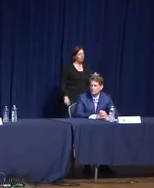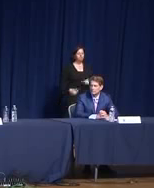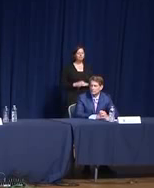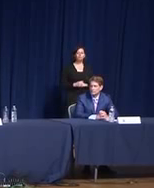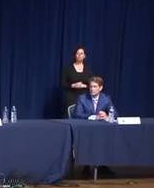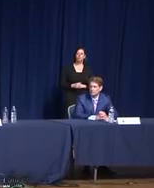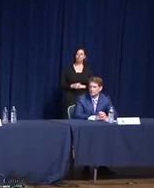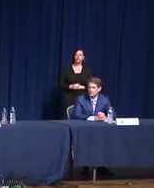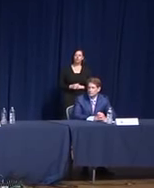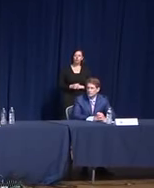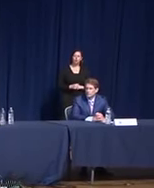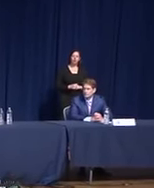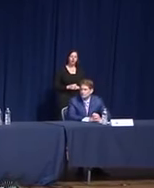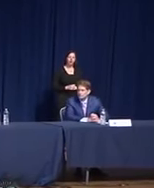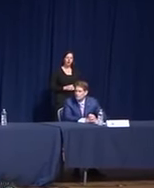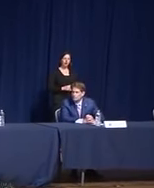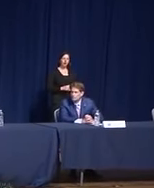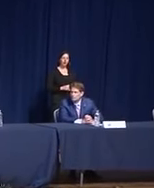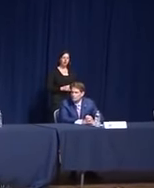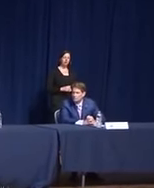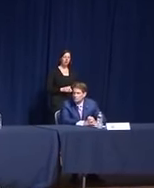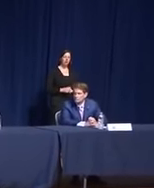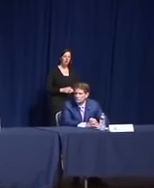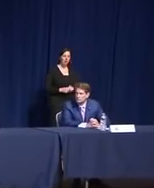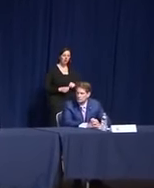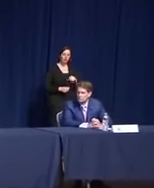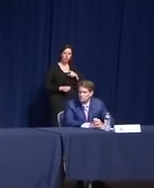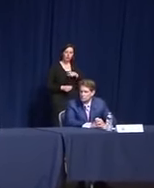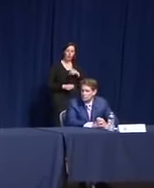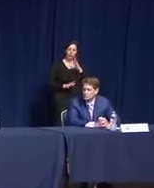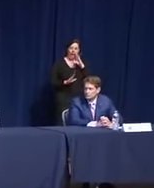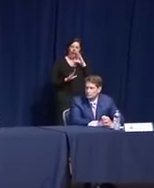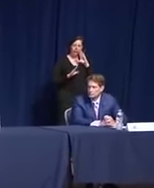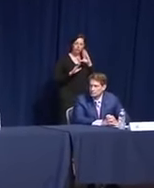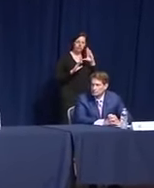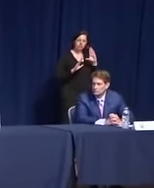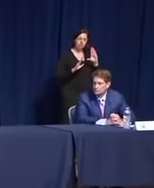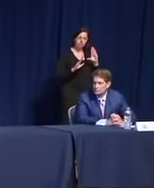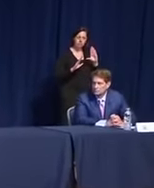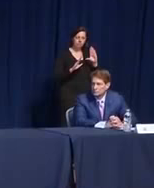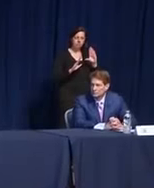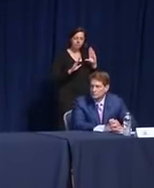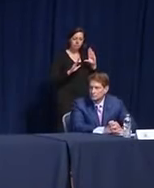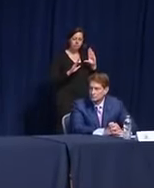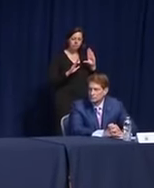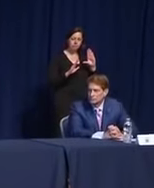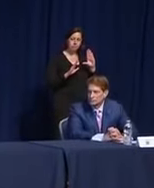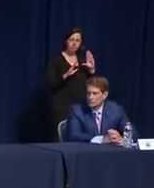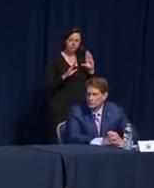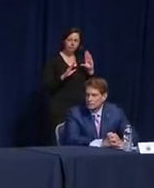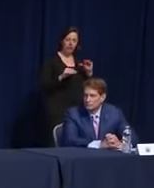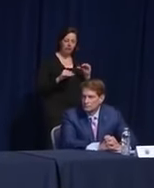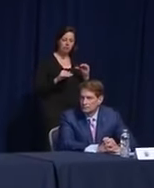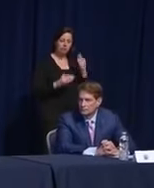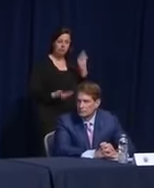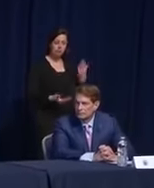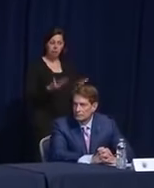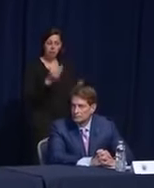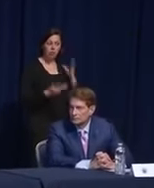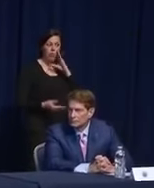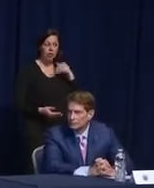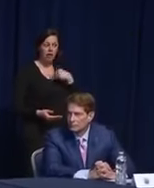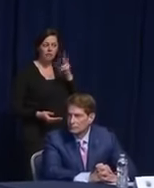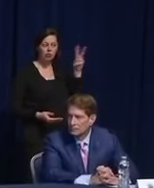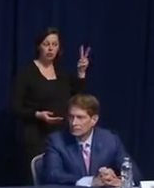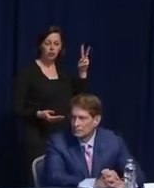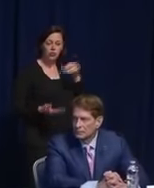on the gatherings of 50 or more, if anything, that number is going to go down, not up. Does that mean you're considering dropping that number to 25 or